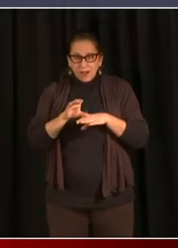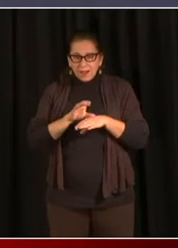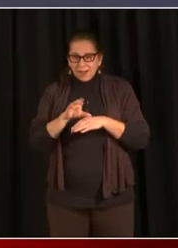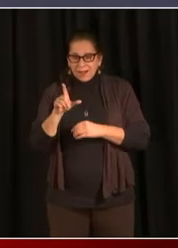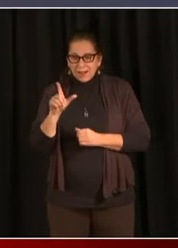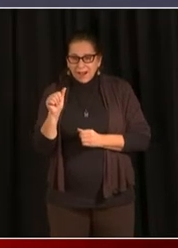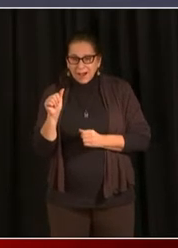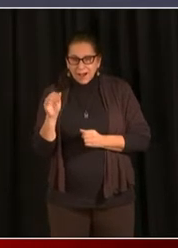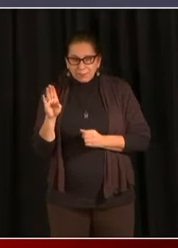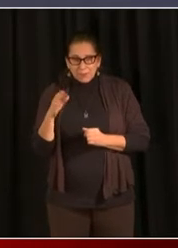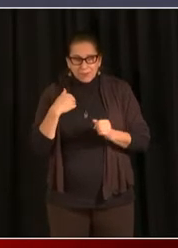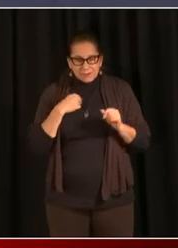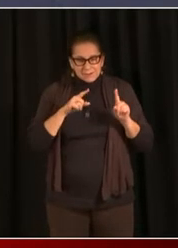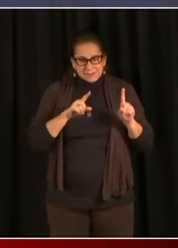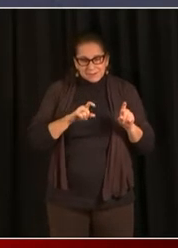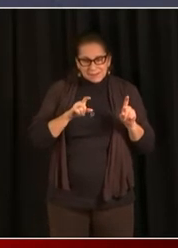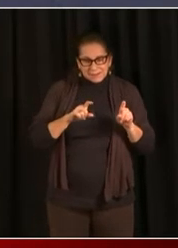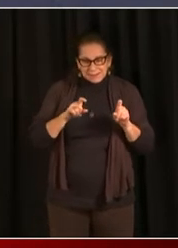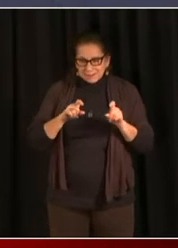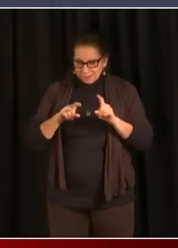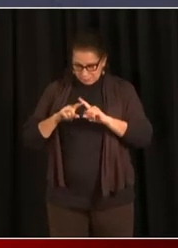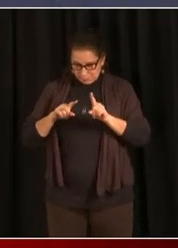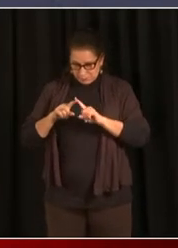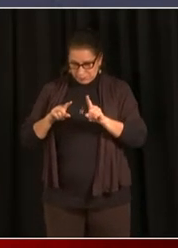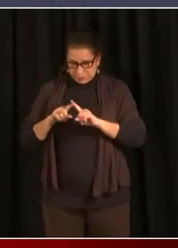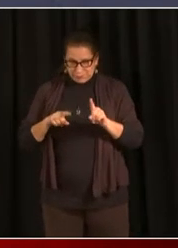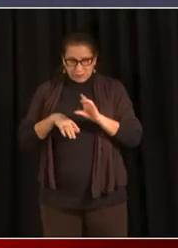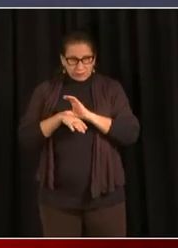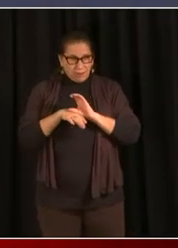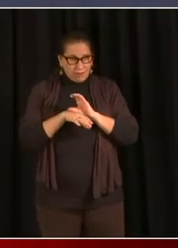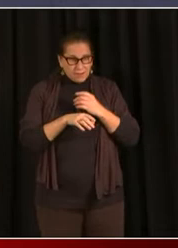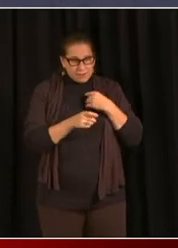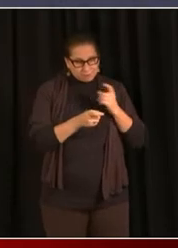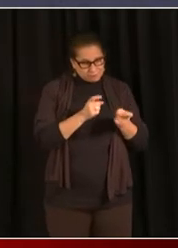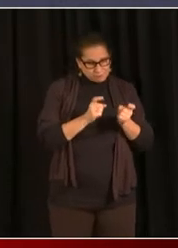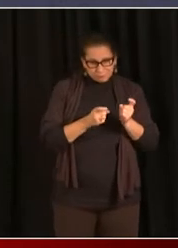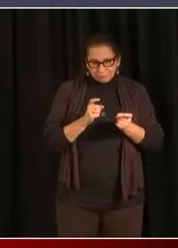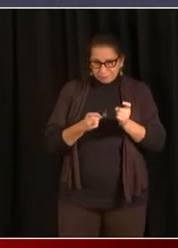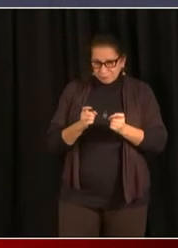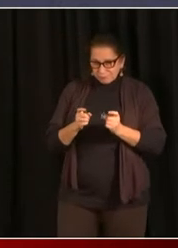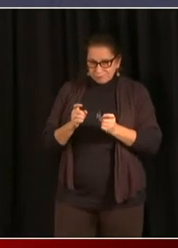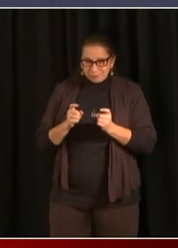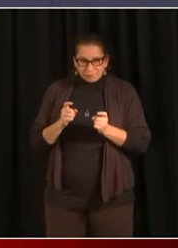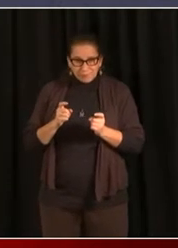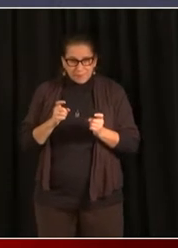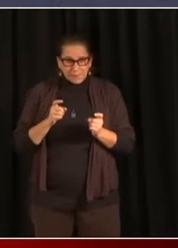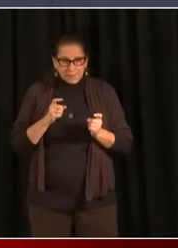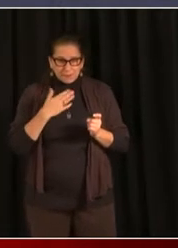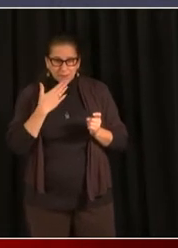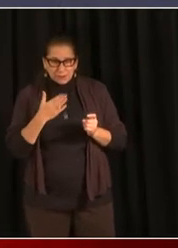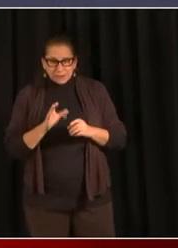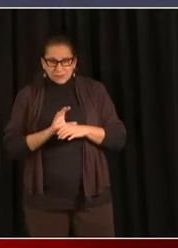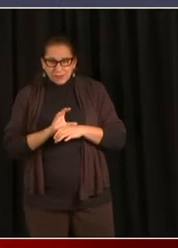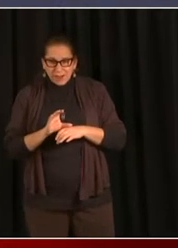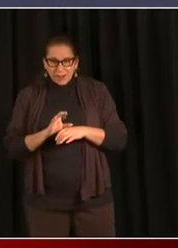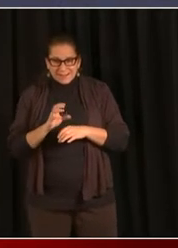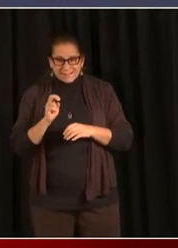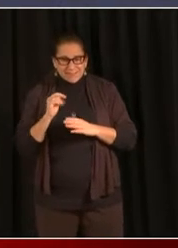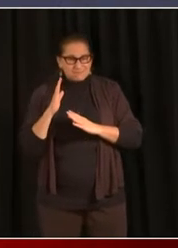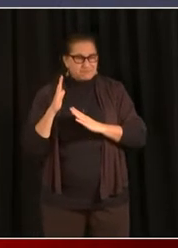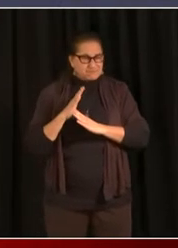is an experiment to combine a retailer and a production center of sophisticated gourmet fine